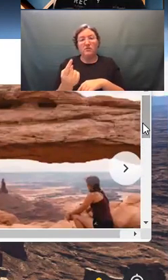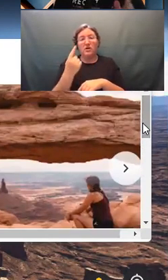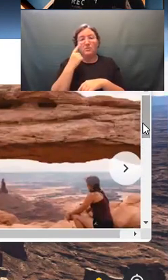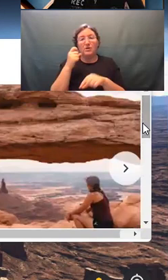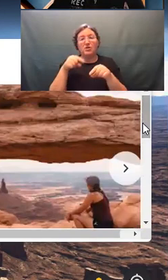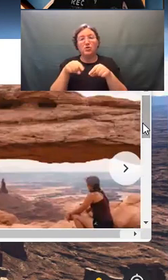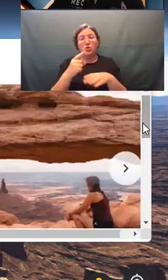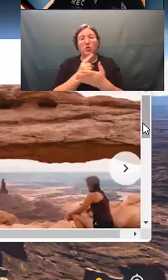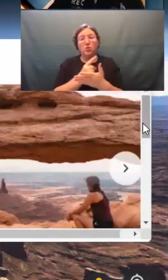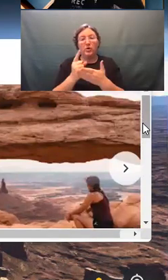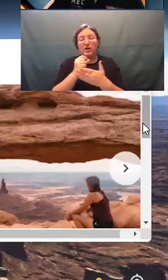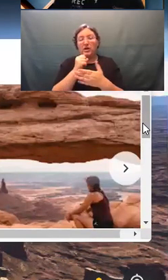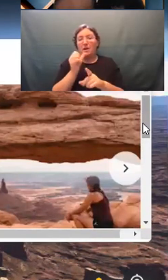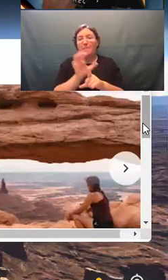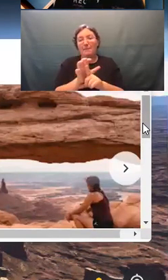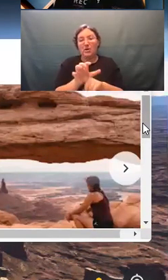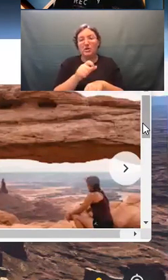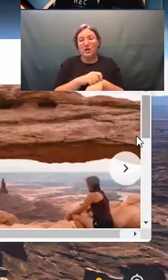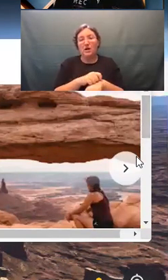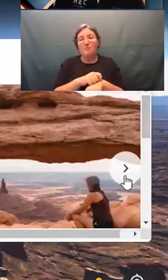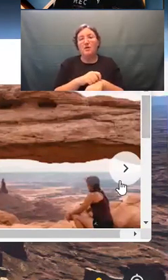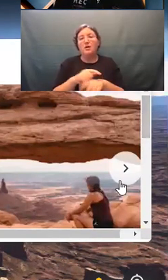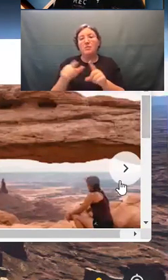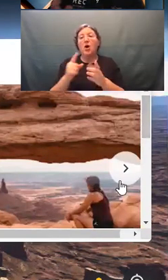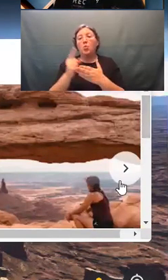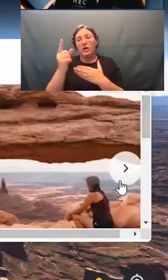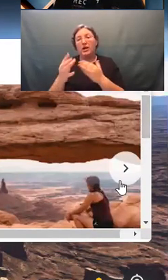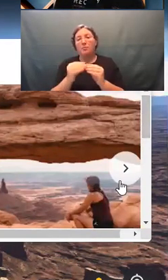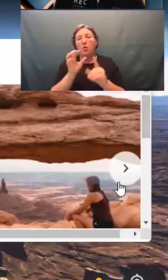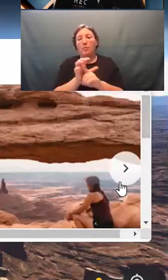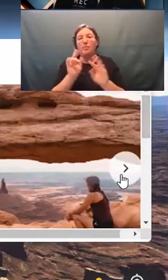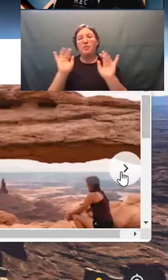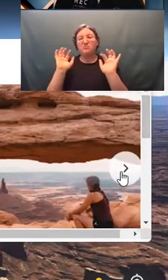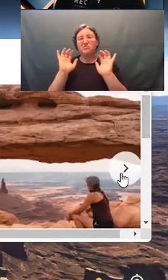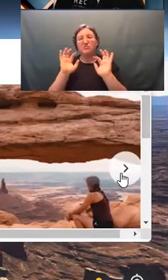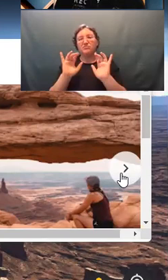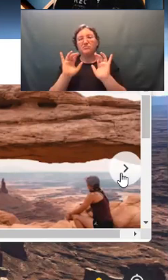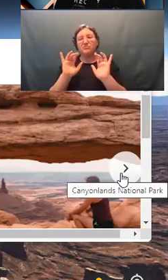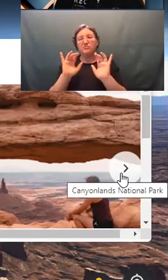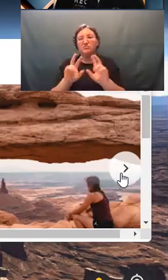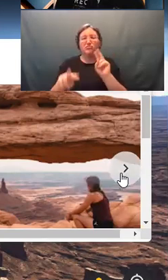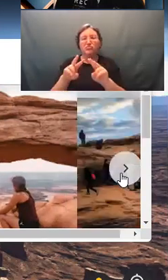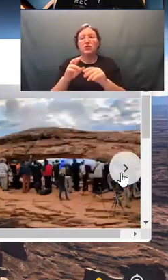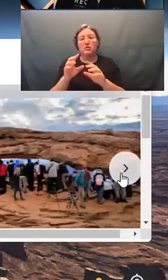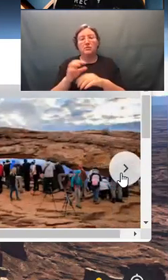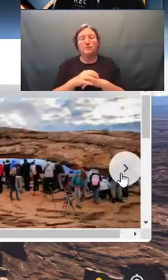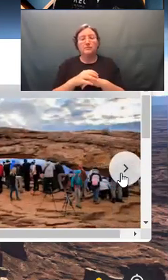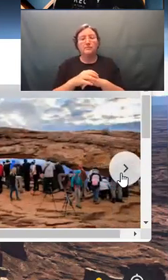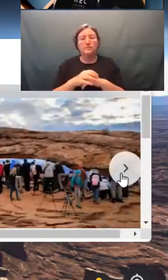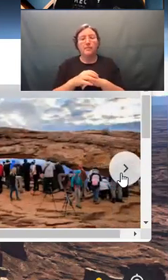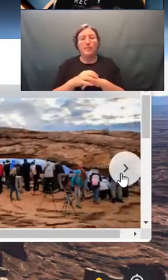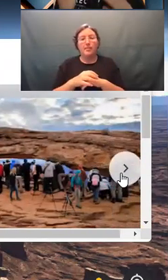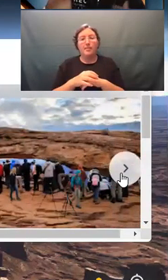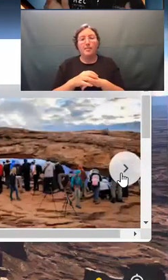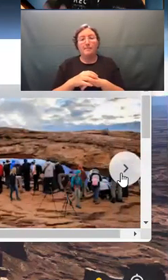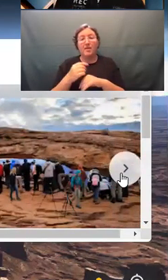weekday where a lot of people weren't making their way to this, because it is incredibly popular. I have